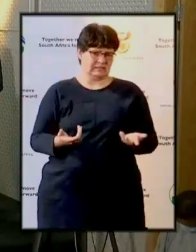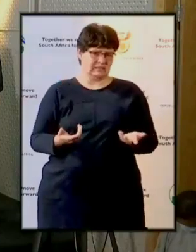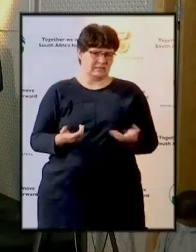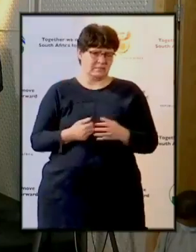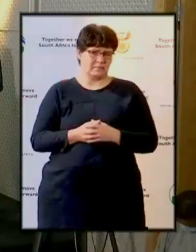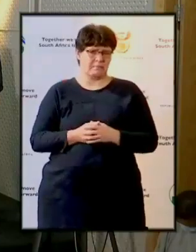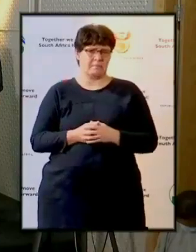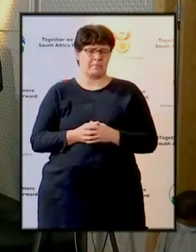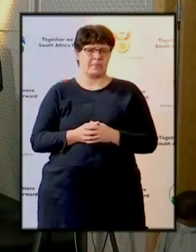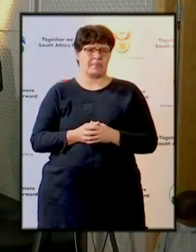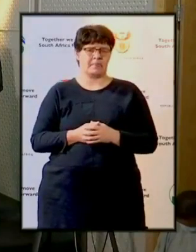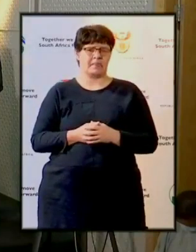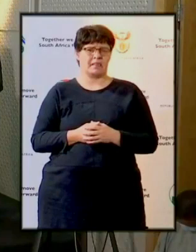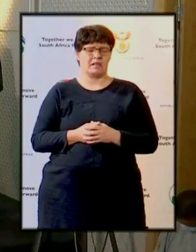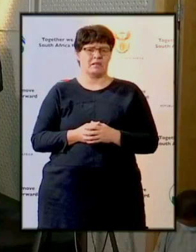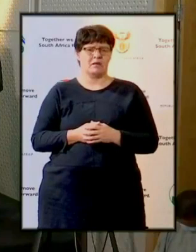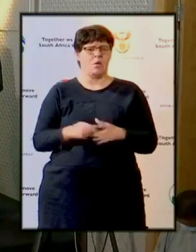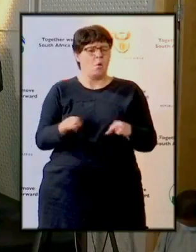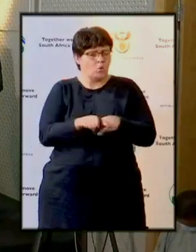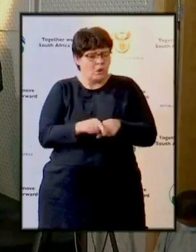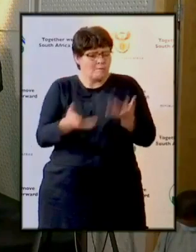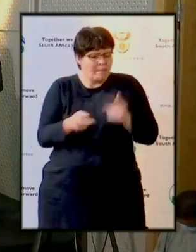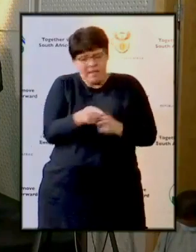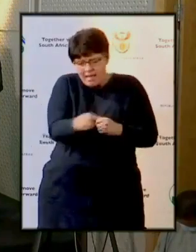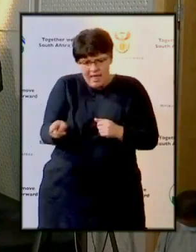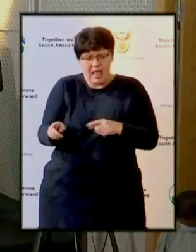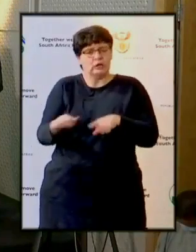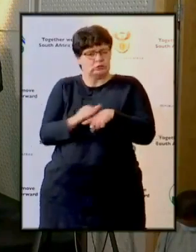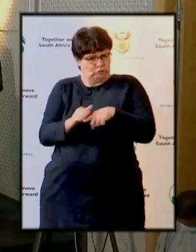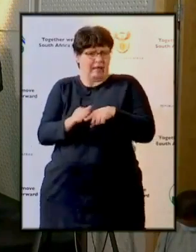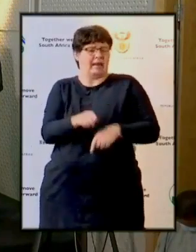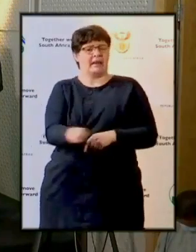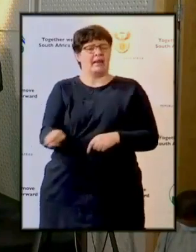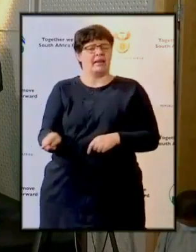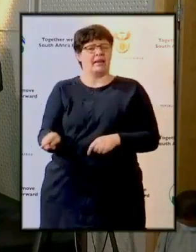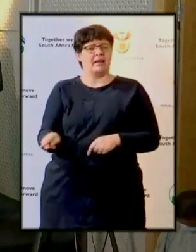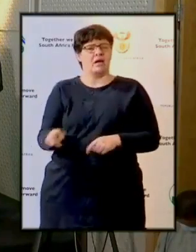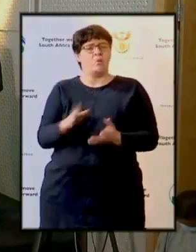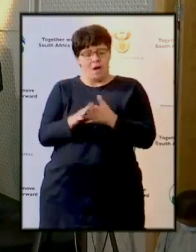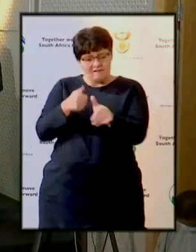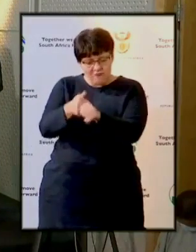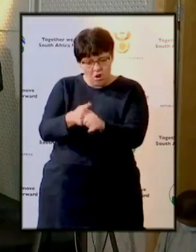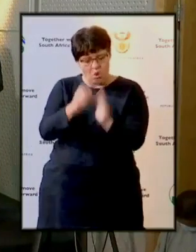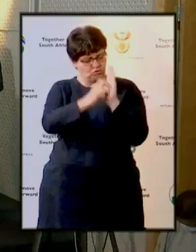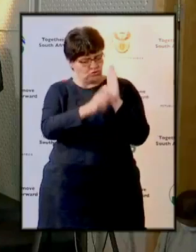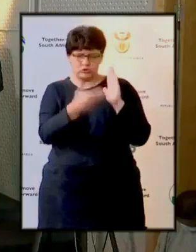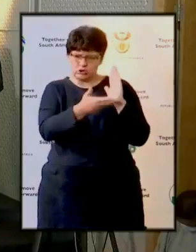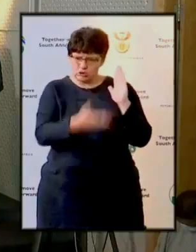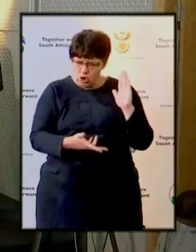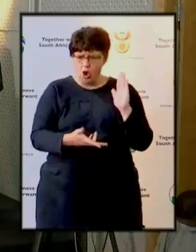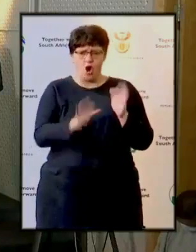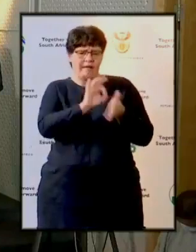and also to train them and tell them, look here. You are in the informal sector, but you have to follow the protocols, the hygiene, and this